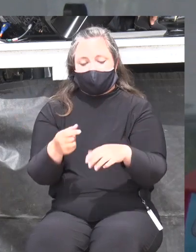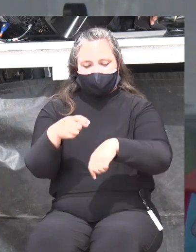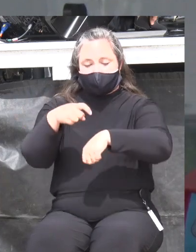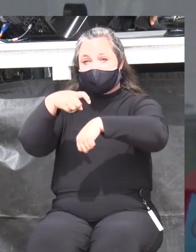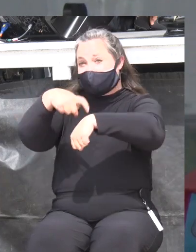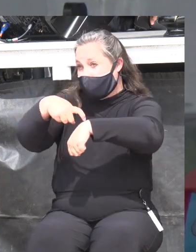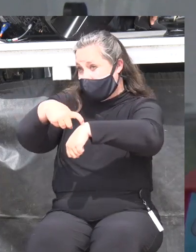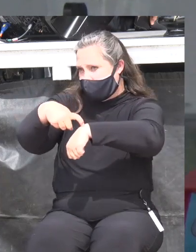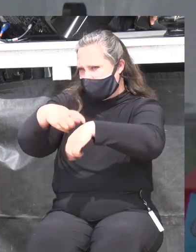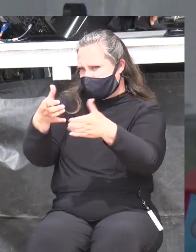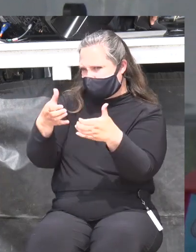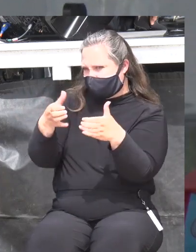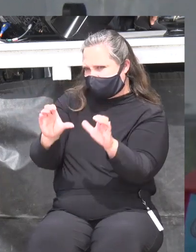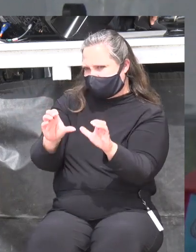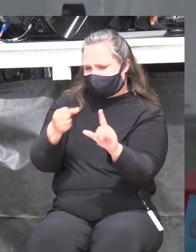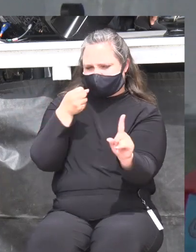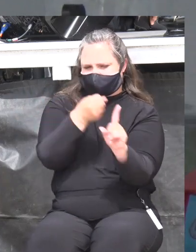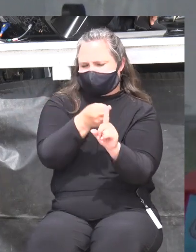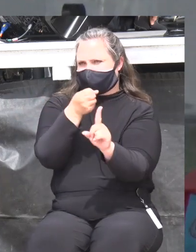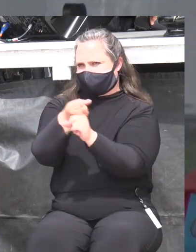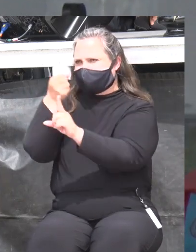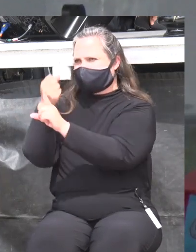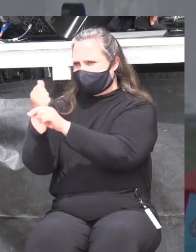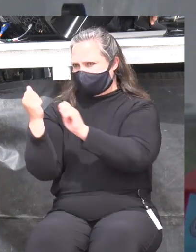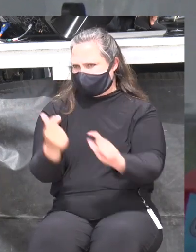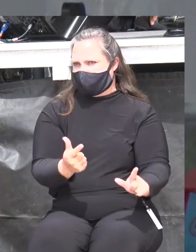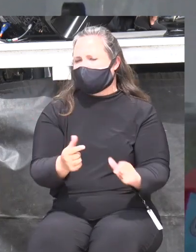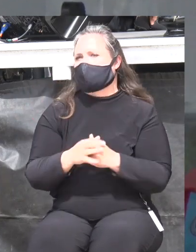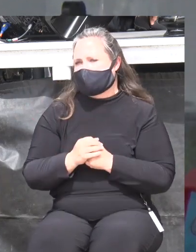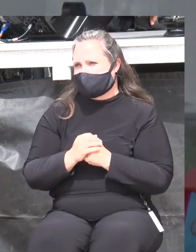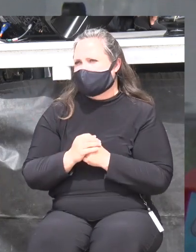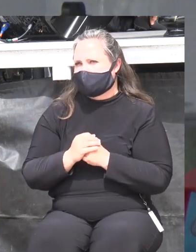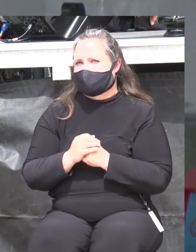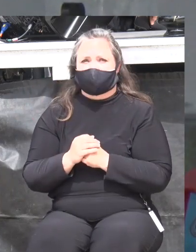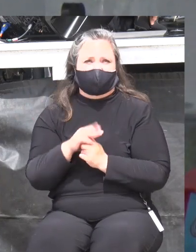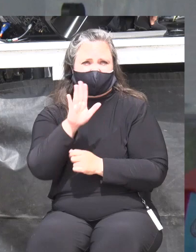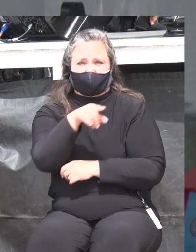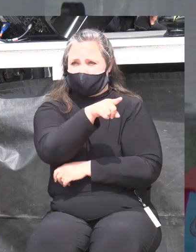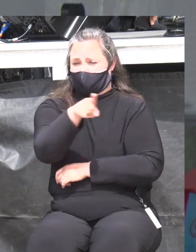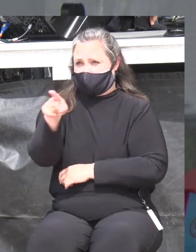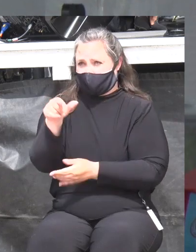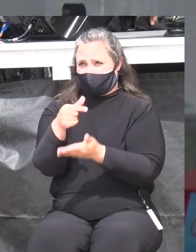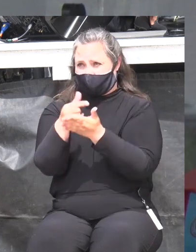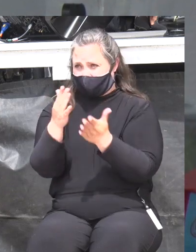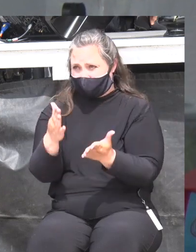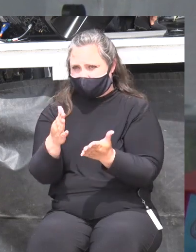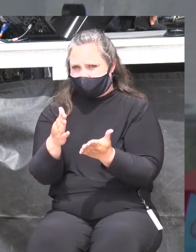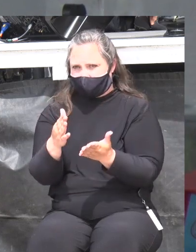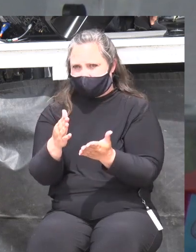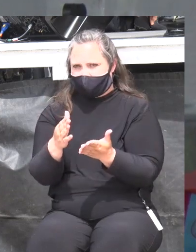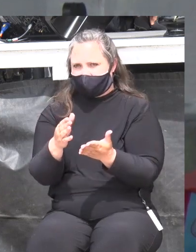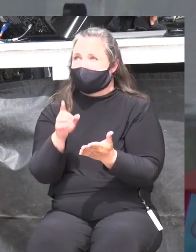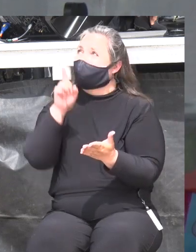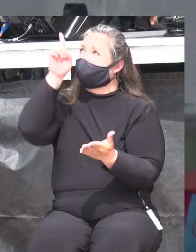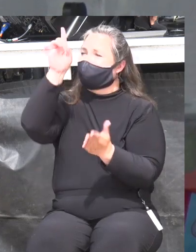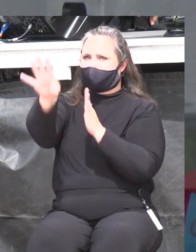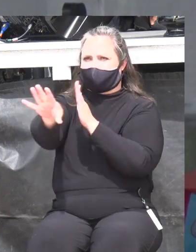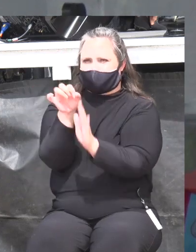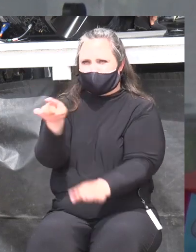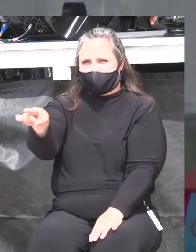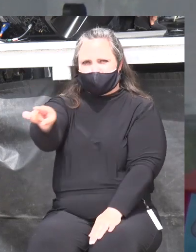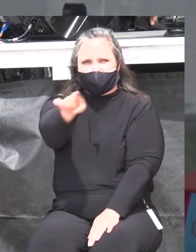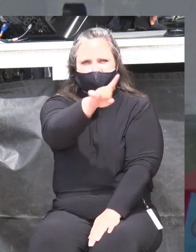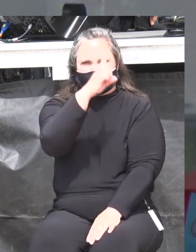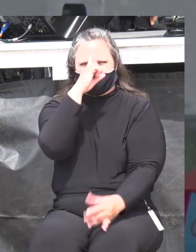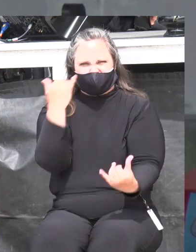chance happen to them all. Graduates, you were chosen for this time. I'm